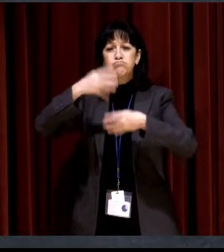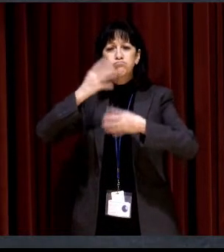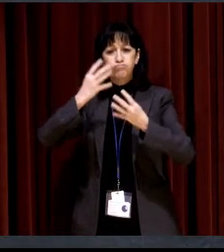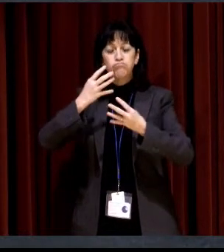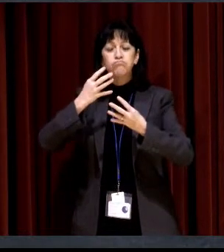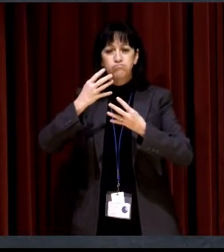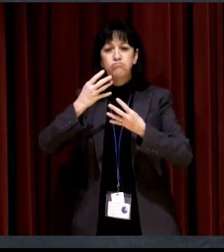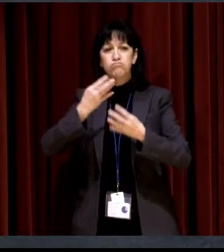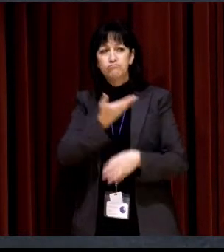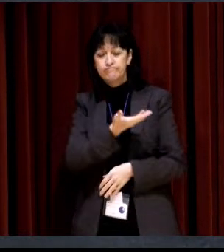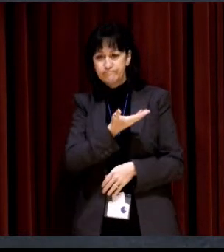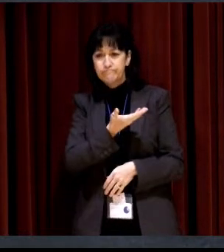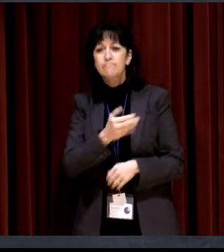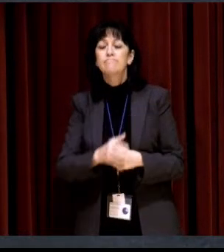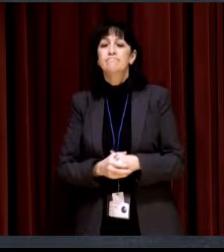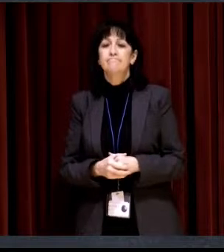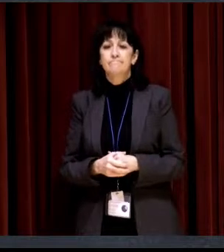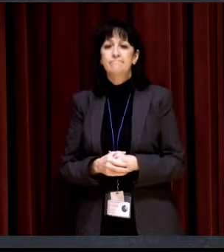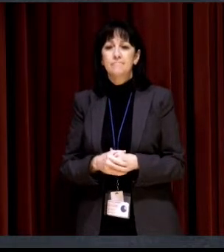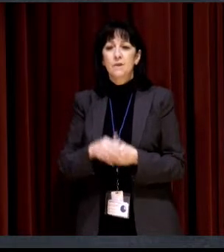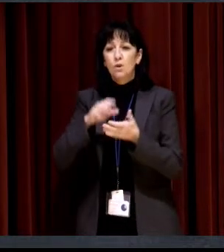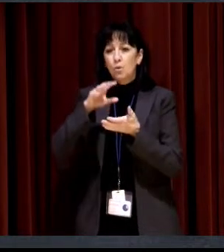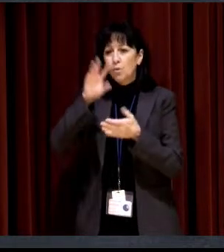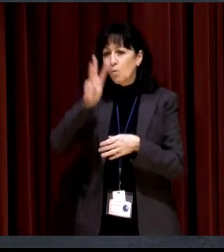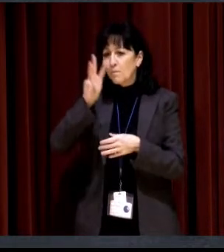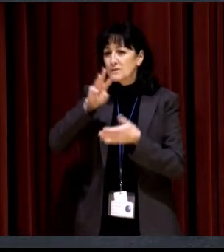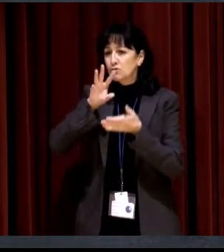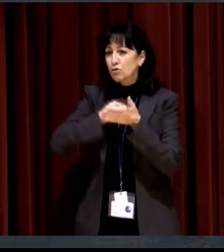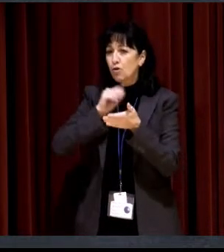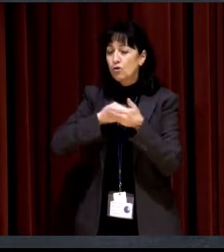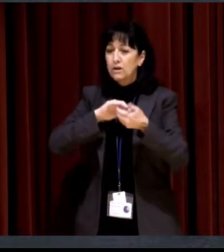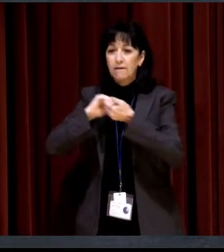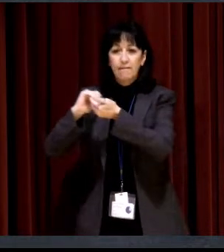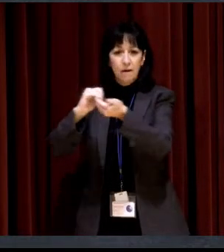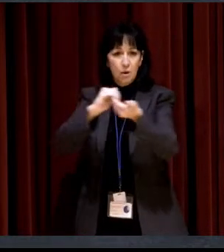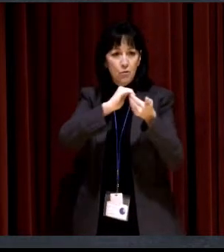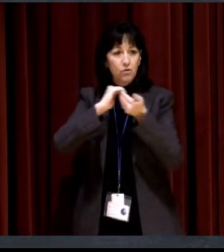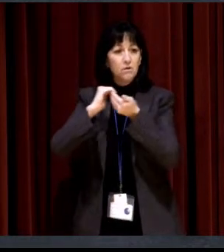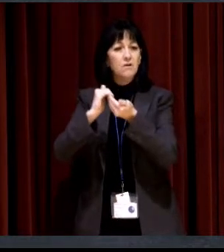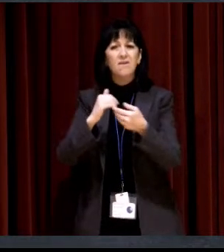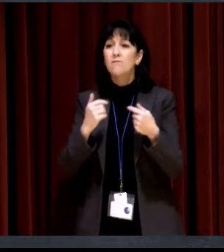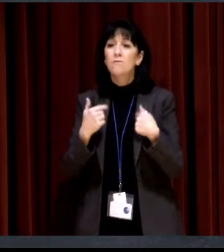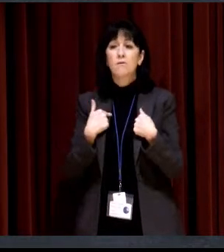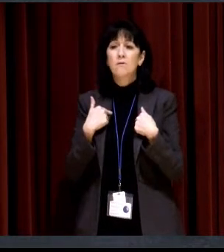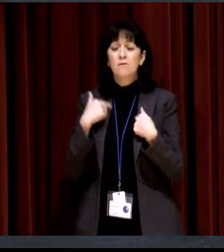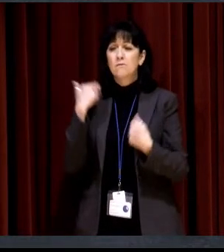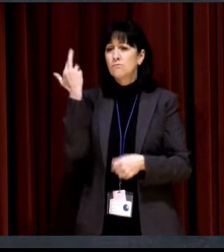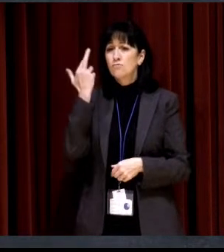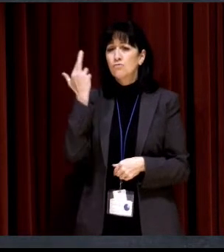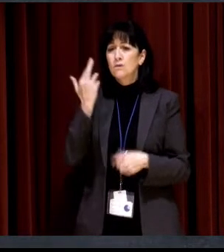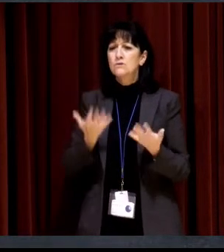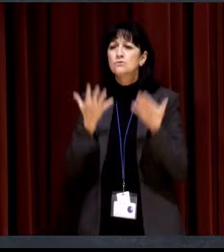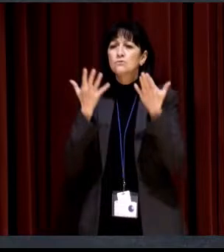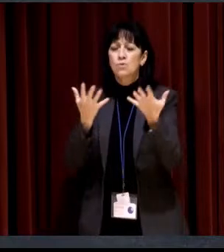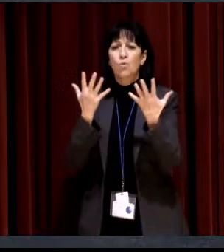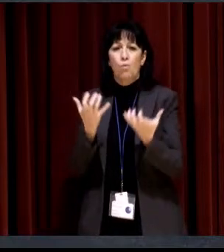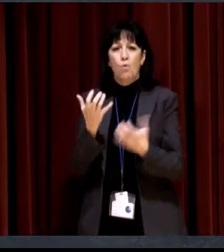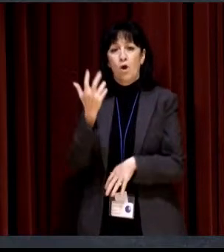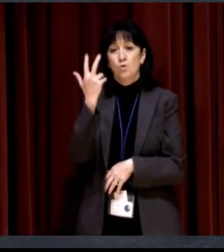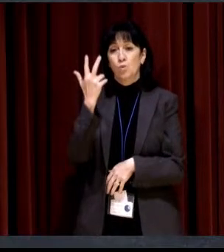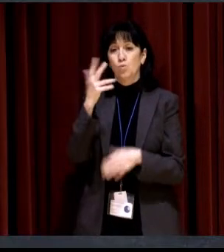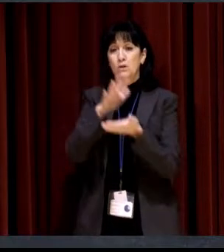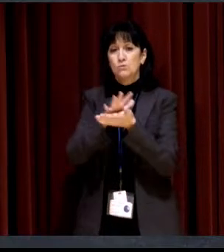our Wilmington Learning Collaborative, which is our proposal to really bring together the 3 school districts that